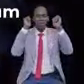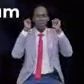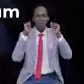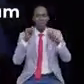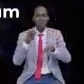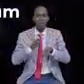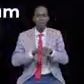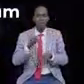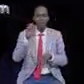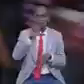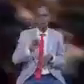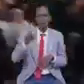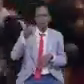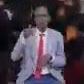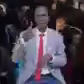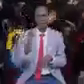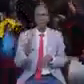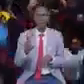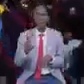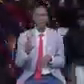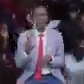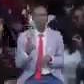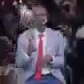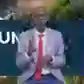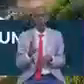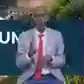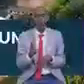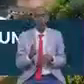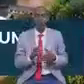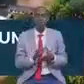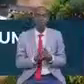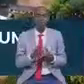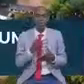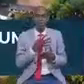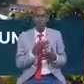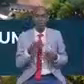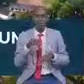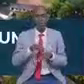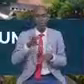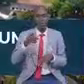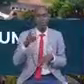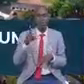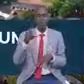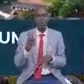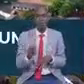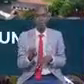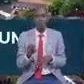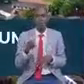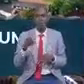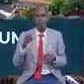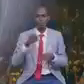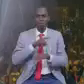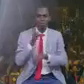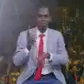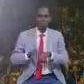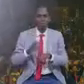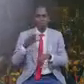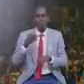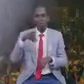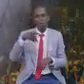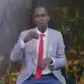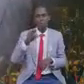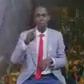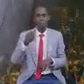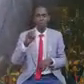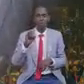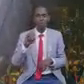Saturday, May 27th. Expectant crowds will gather at Charles De Gaule Stadium in the capital city of Porto-Novo, where the voice of